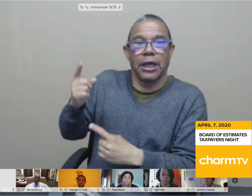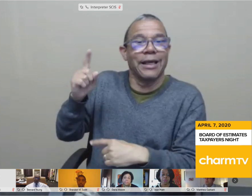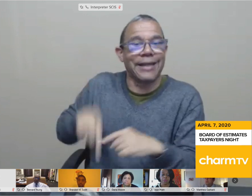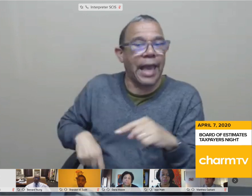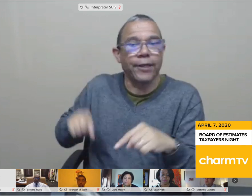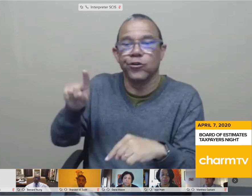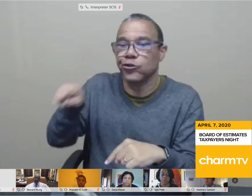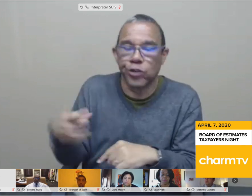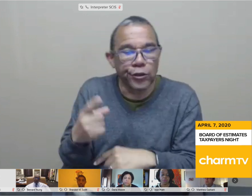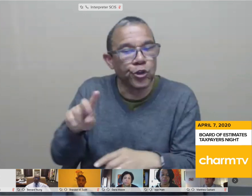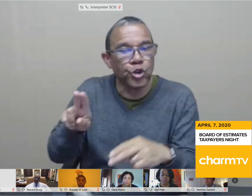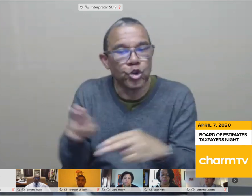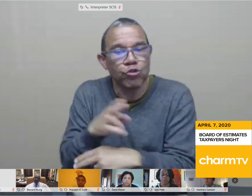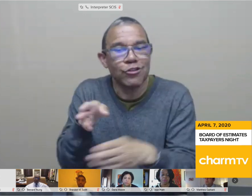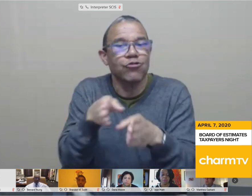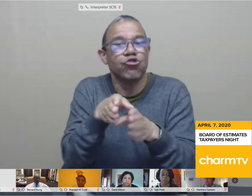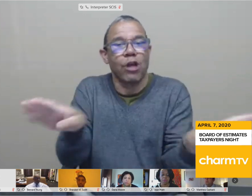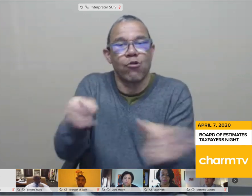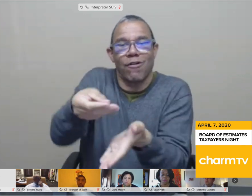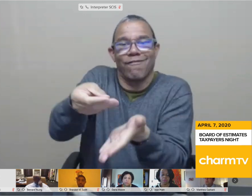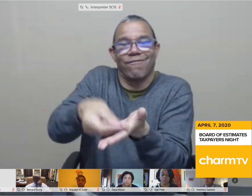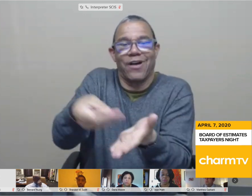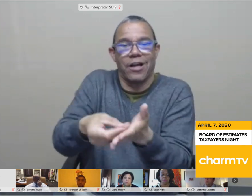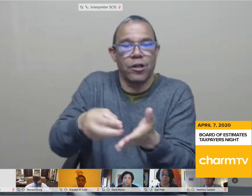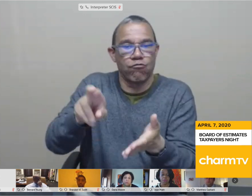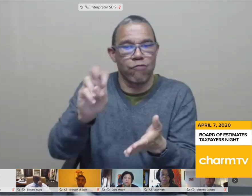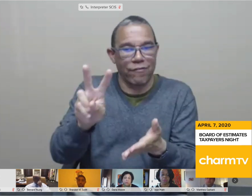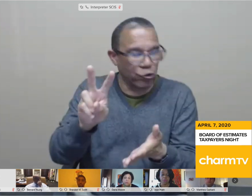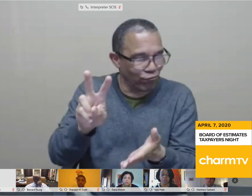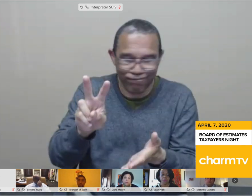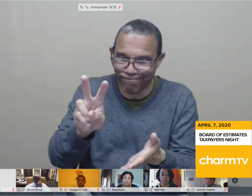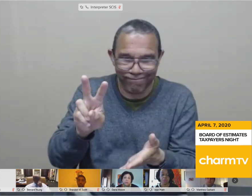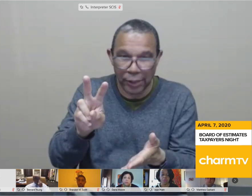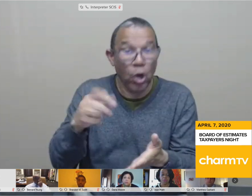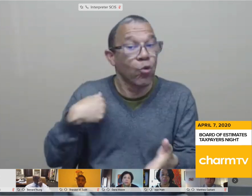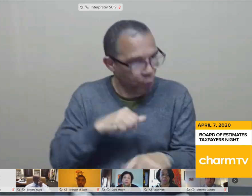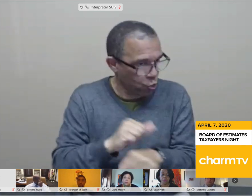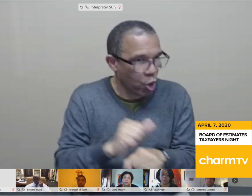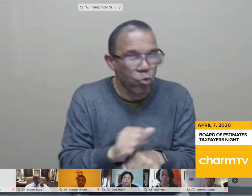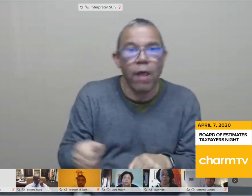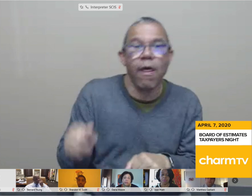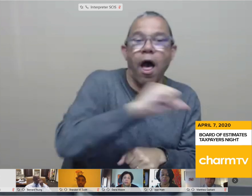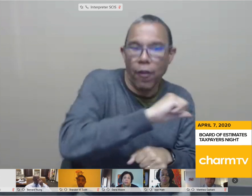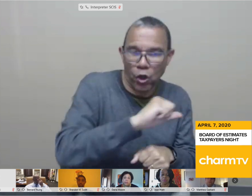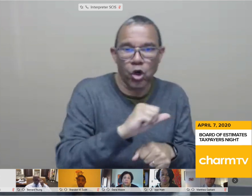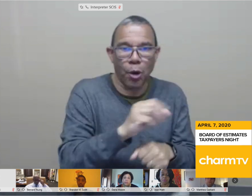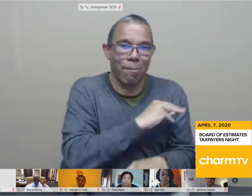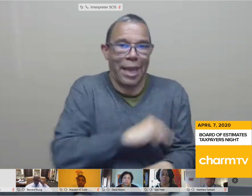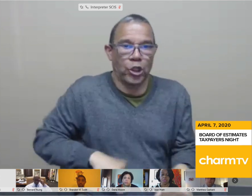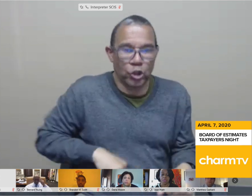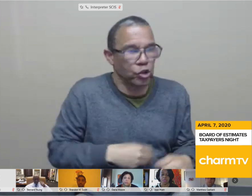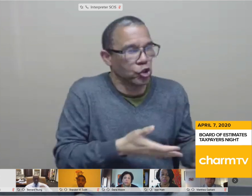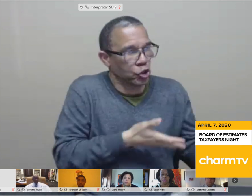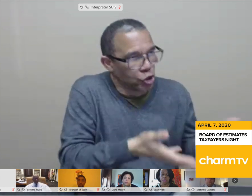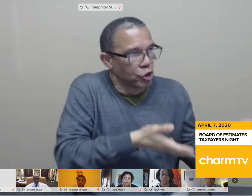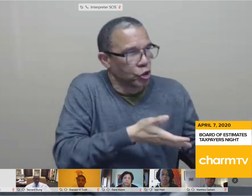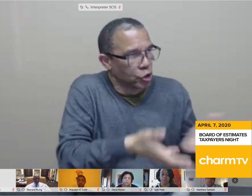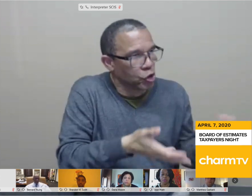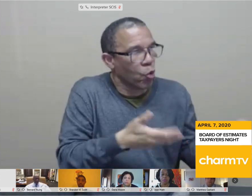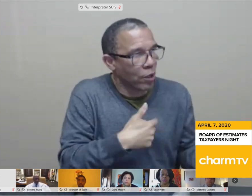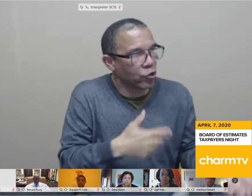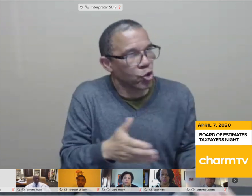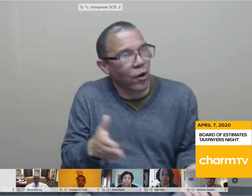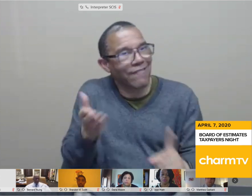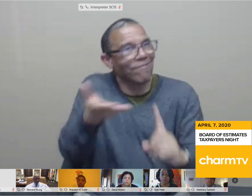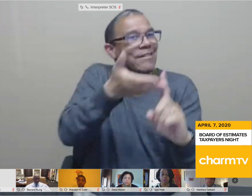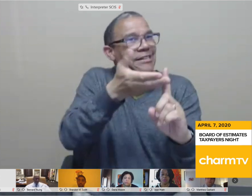revenue. Mm-hmm. You know, we have been working with other mayors across the country, you know, to sign on to urge the federal government to allow us to